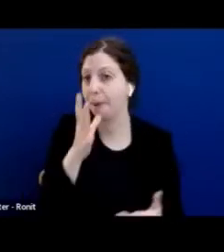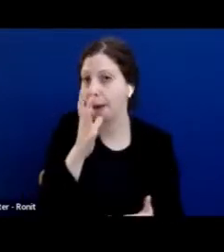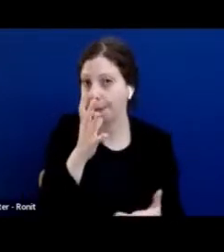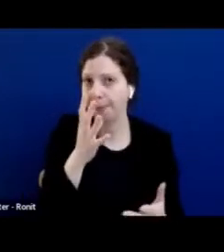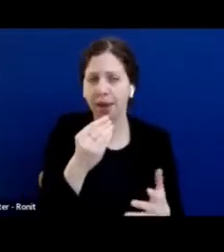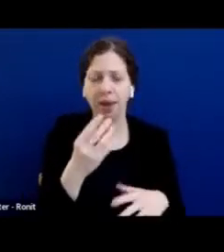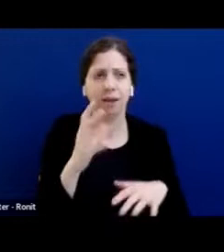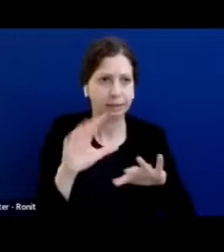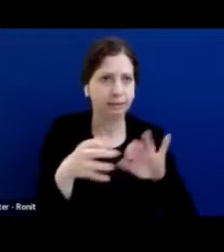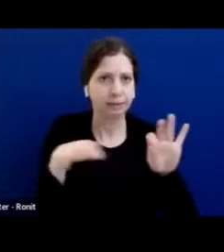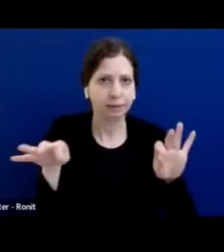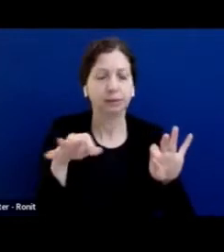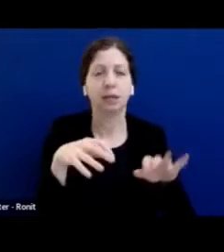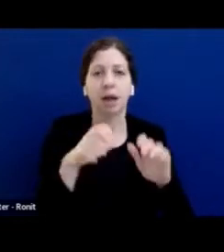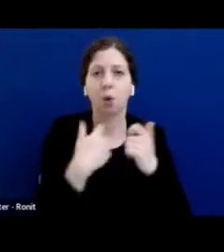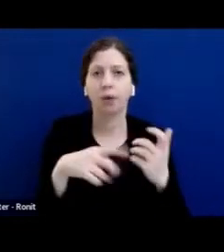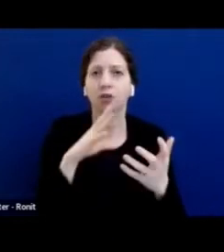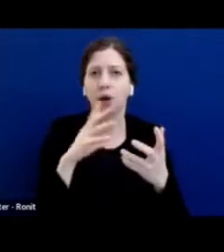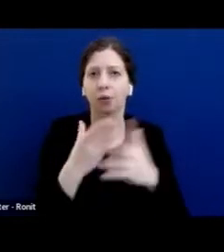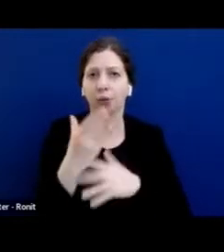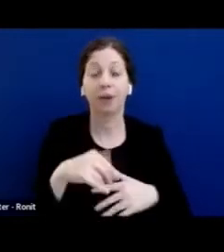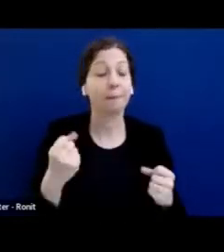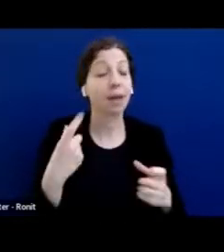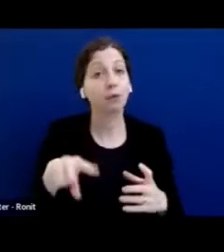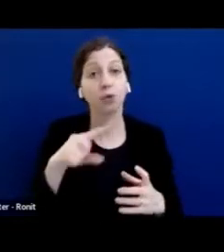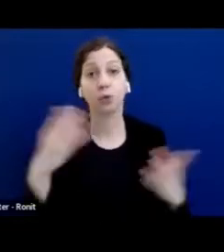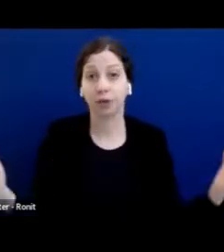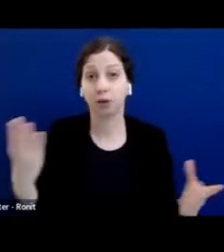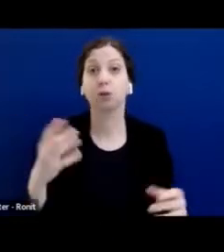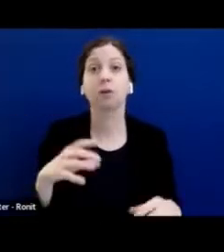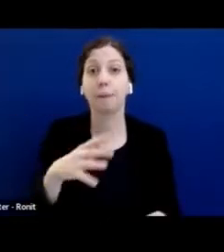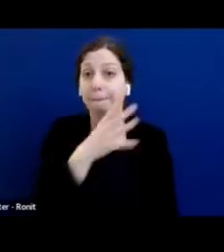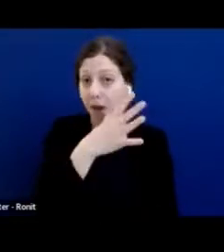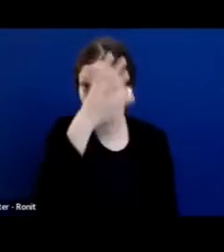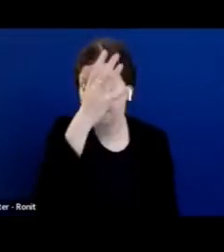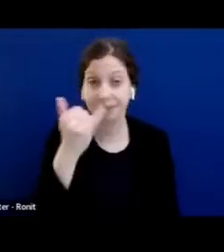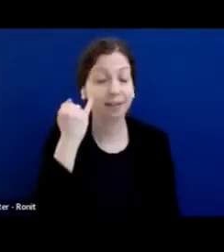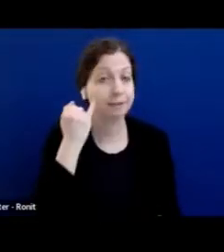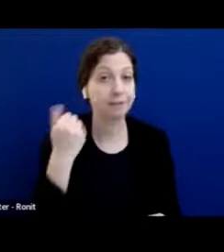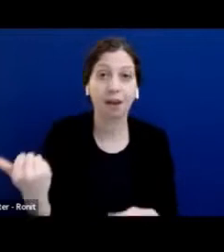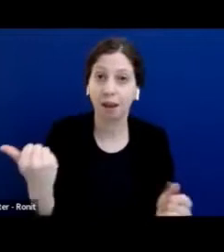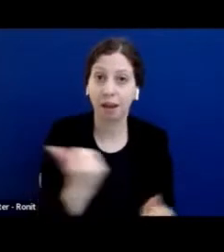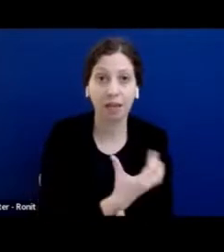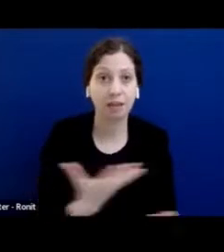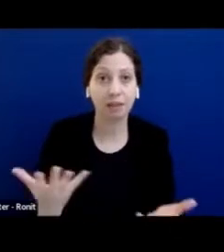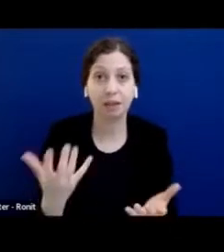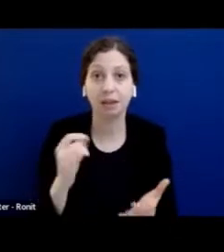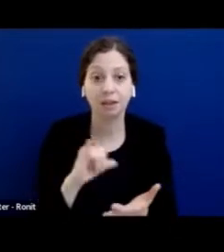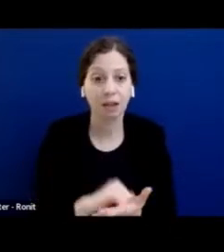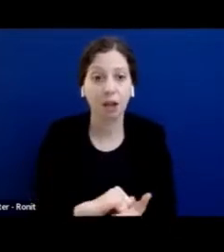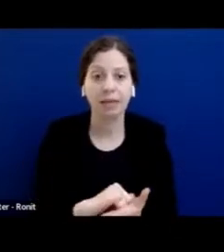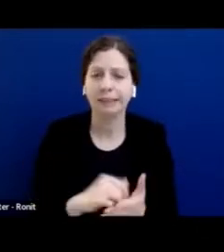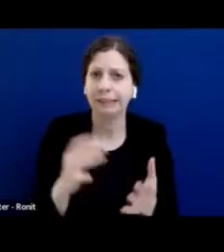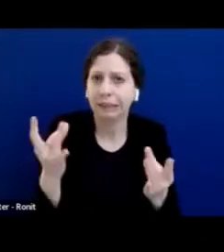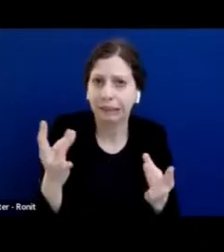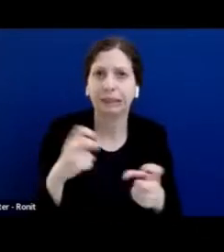through that. I know many of you on here are parents. And if there's anything that is tricky and